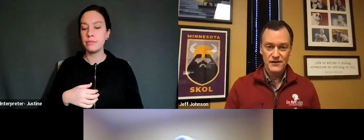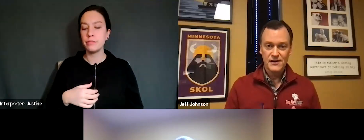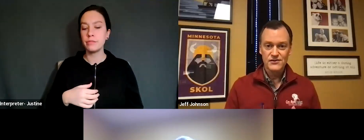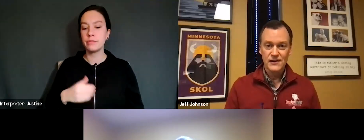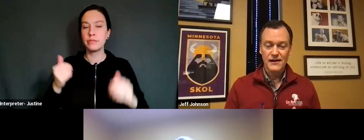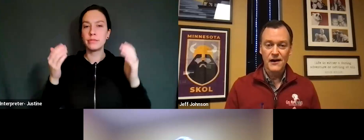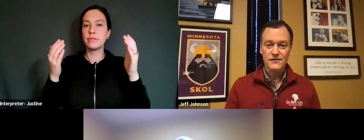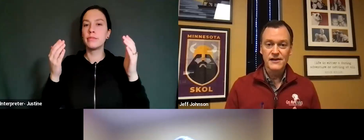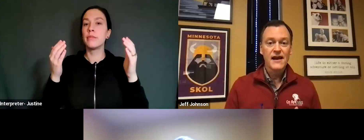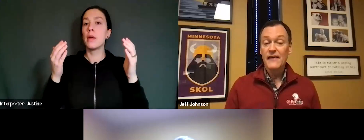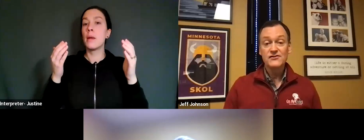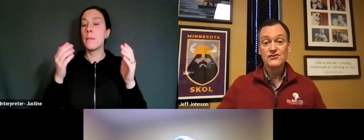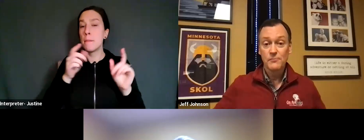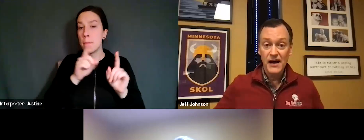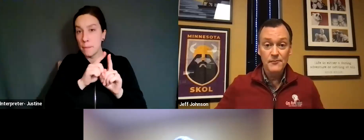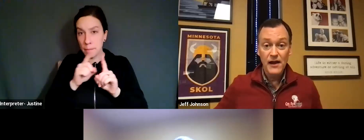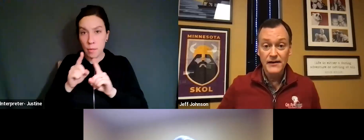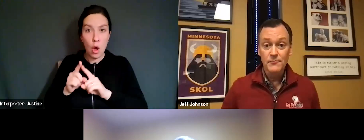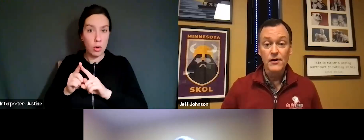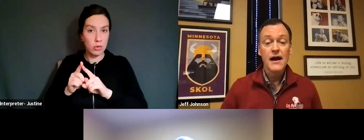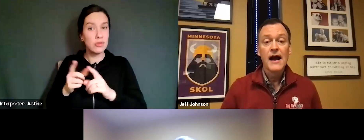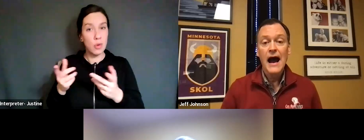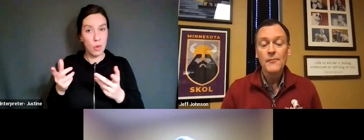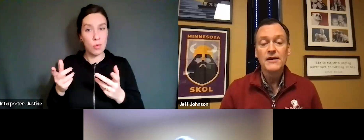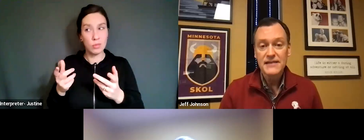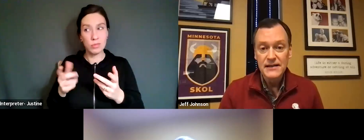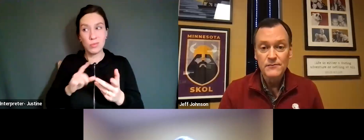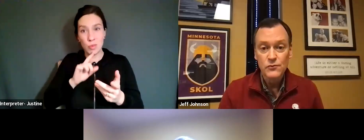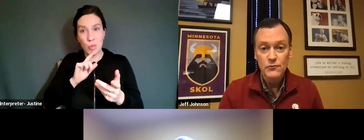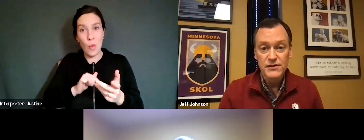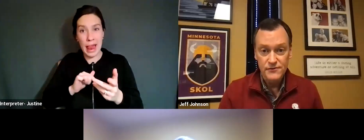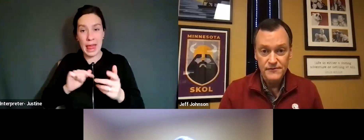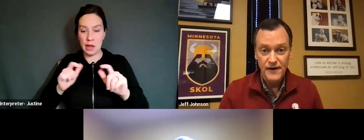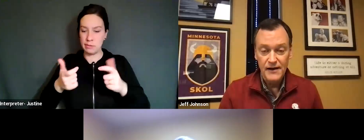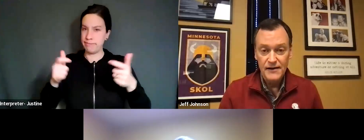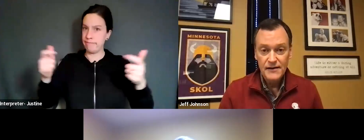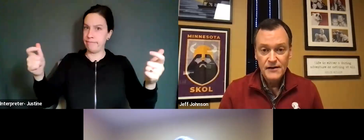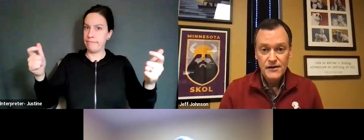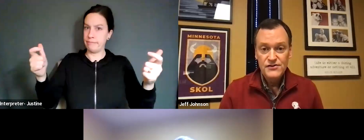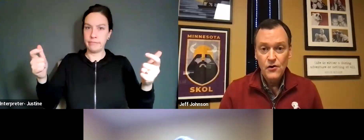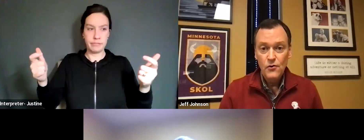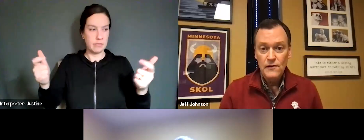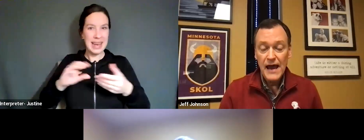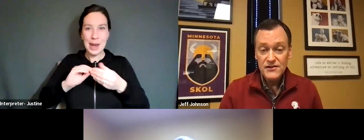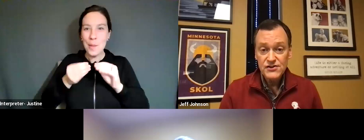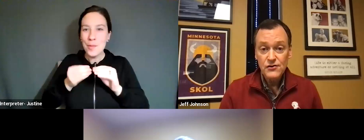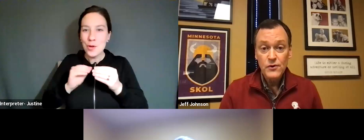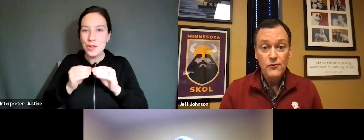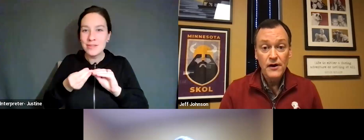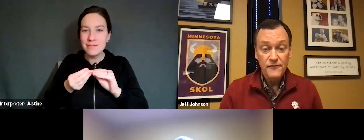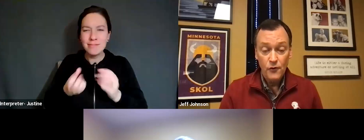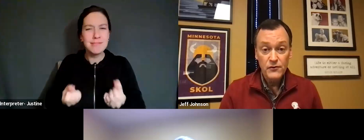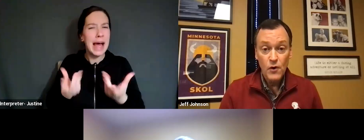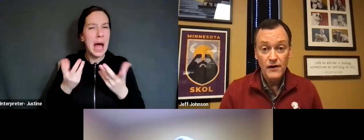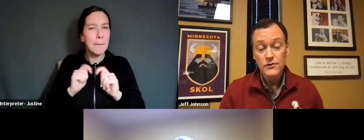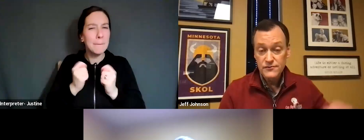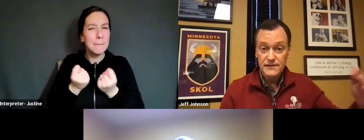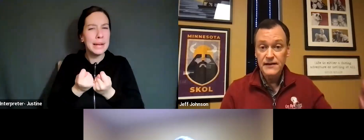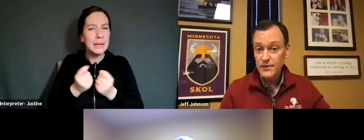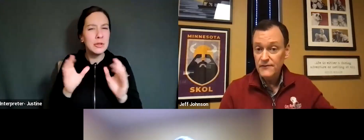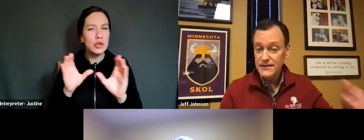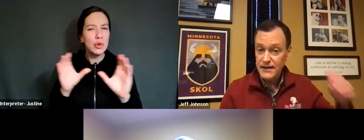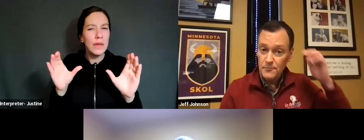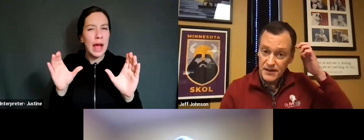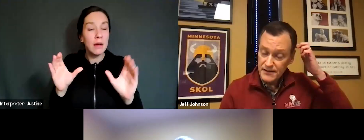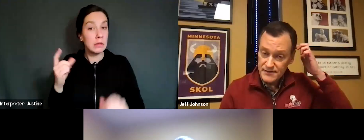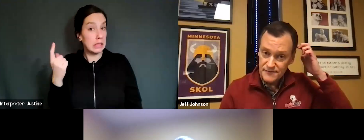an organization like ours. And that's just your bottom line number. How many teams will we certify? So last year we were at 41, which was a